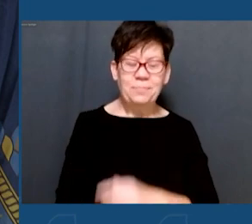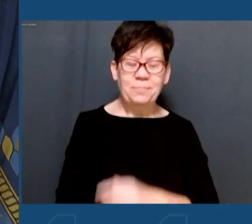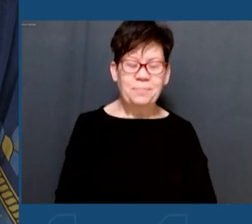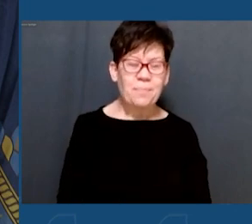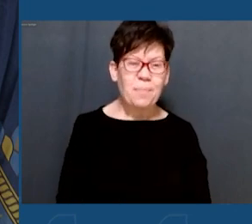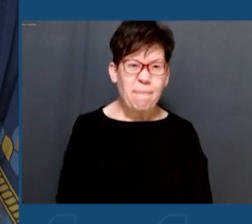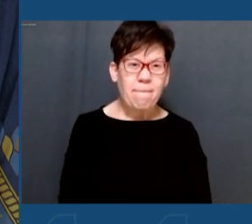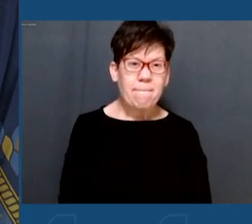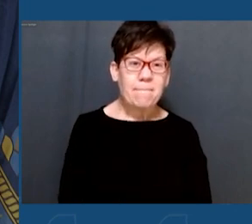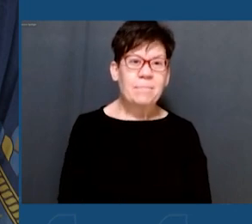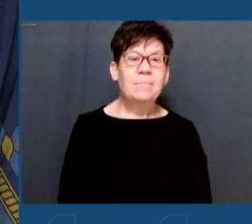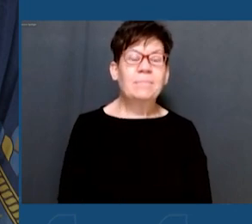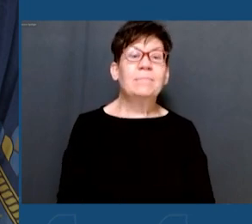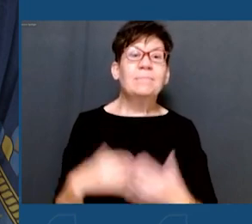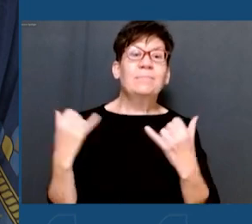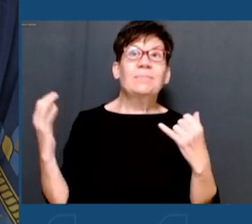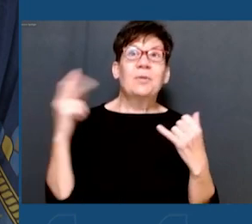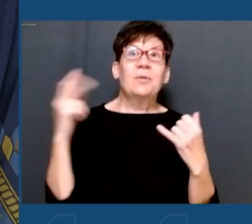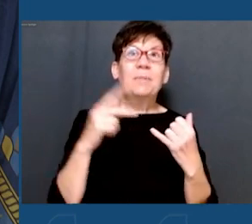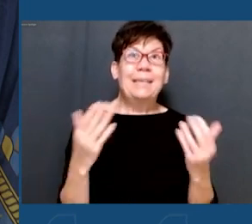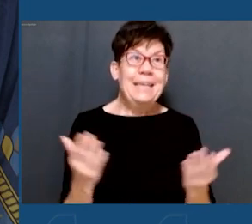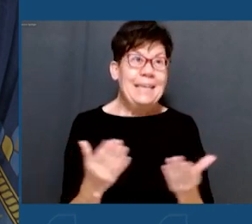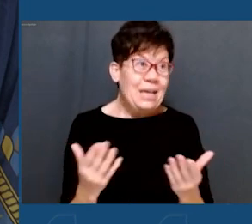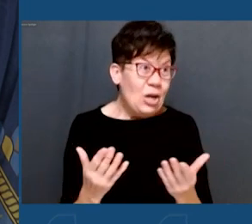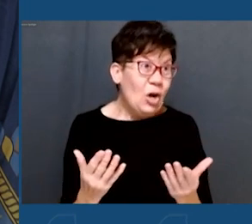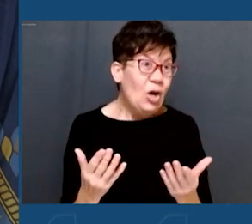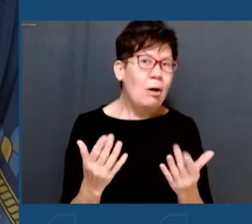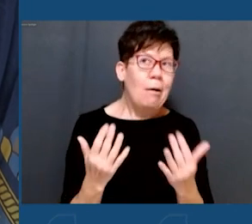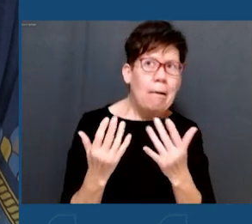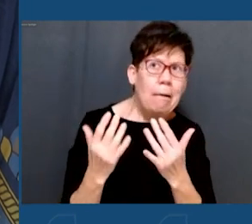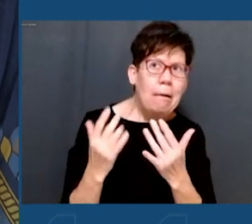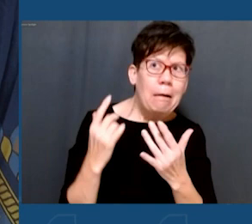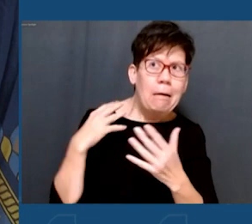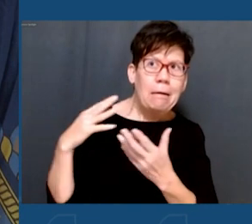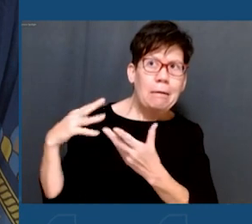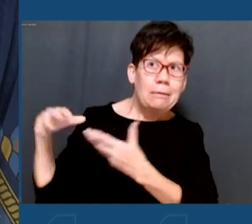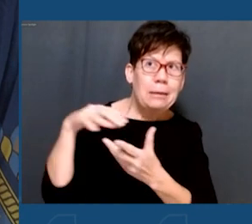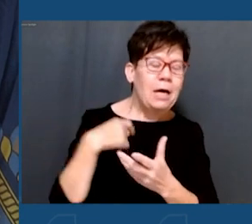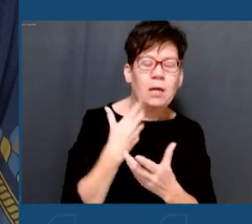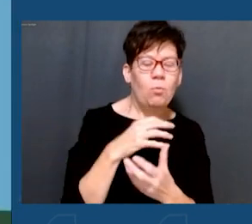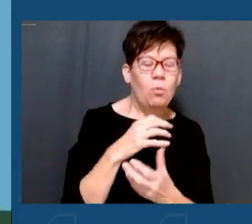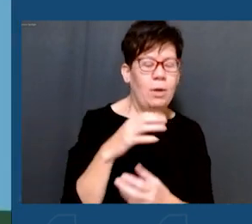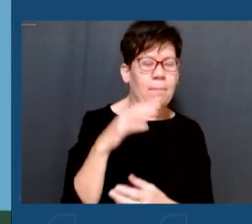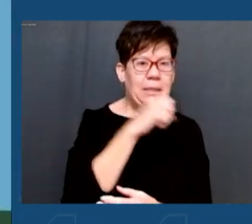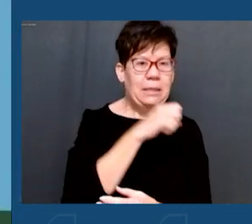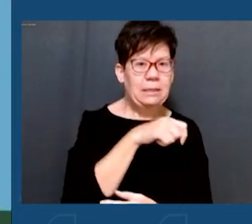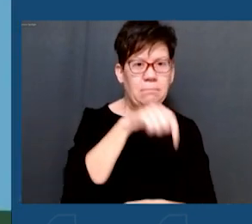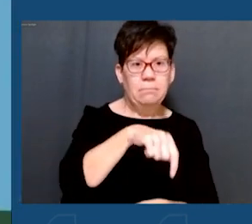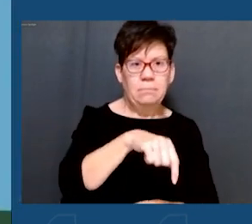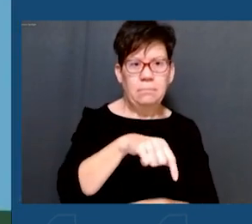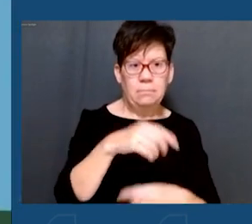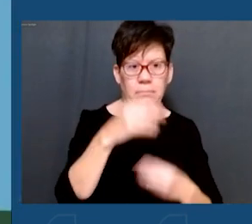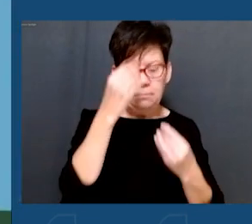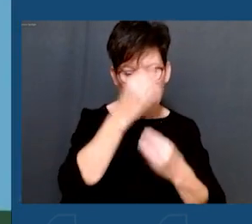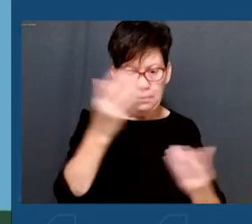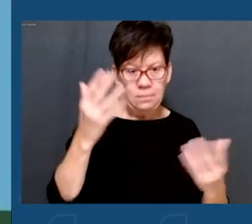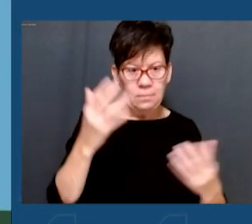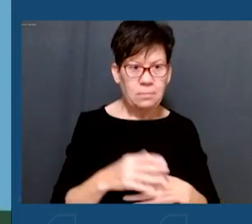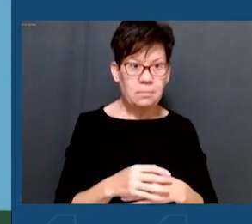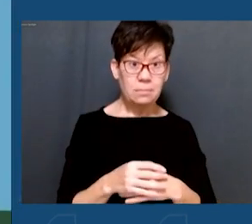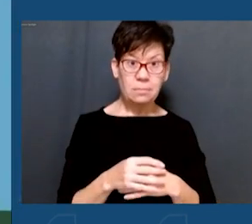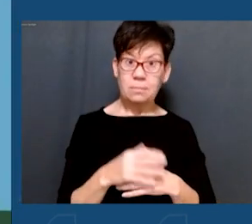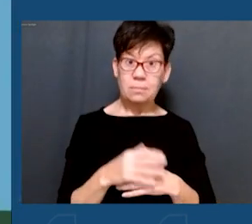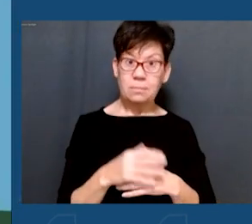come back here, even with a storm impending, is something I did not want to miss. I did not want to postpone this event because today looks spectacular. You go